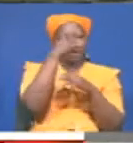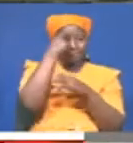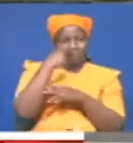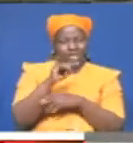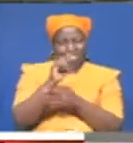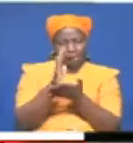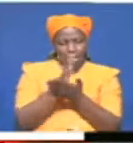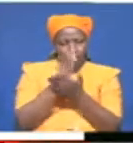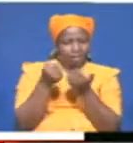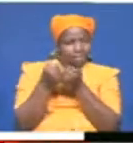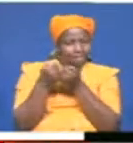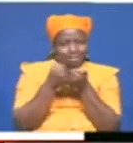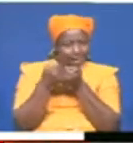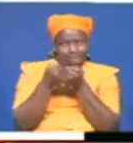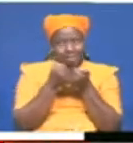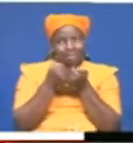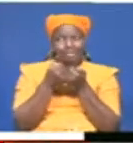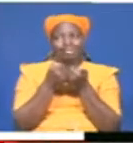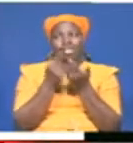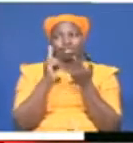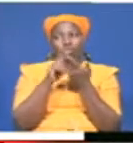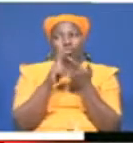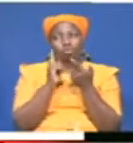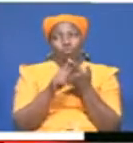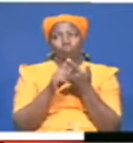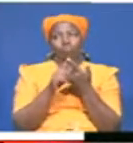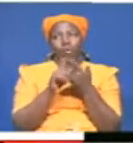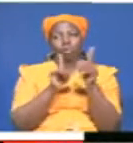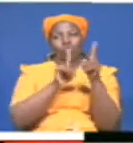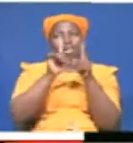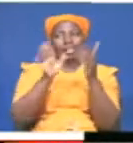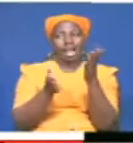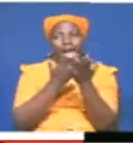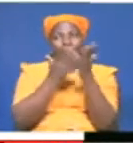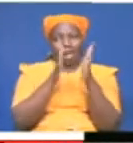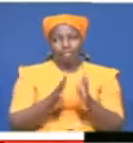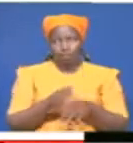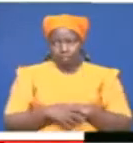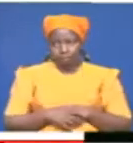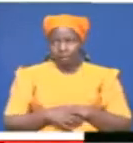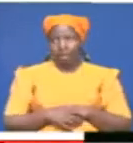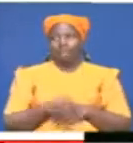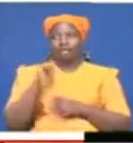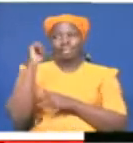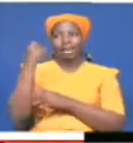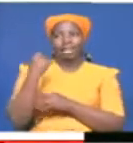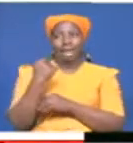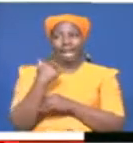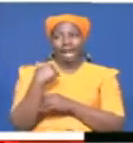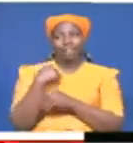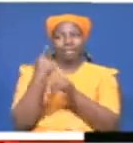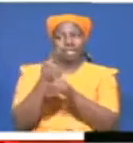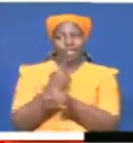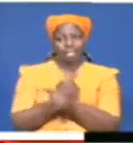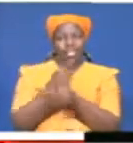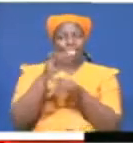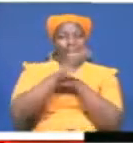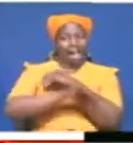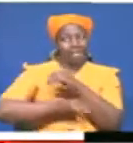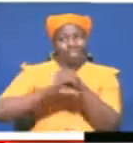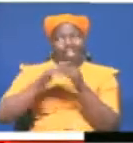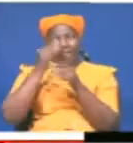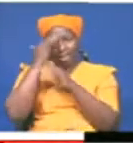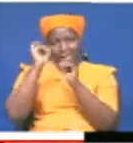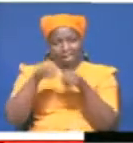higher tourist arrivals. Kenya is unique because we can have multiple hubs to address the issue of the beach as a destination, and we